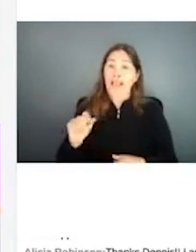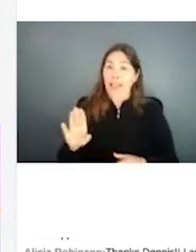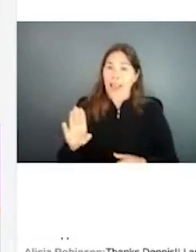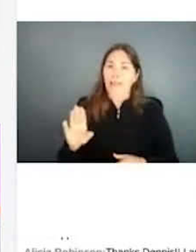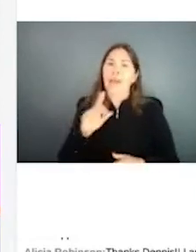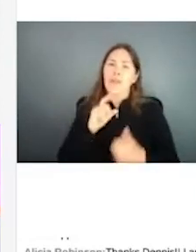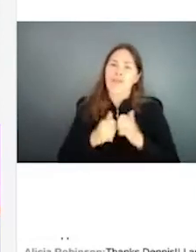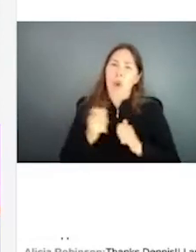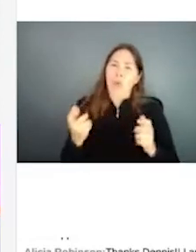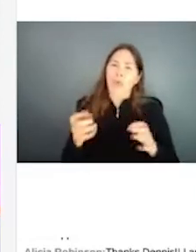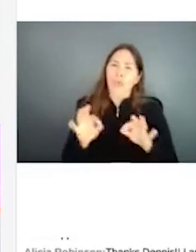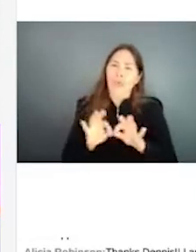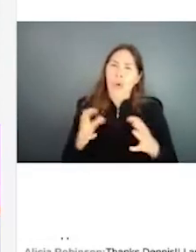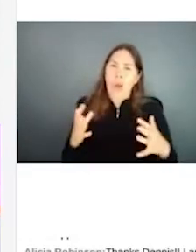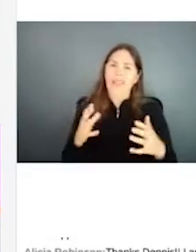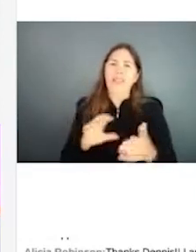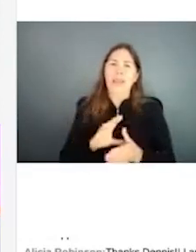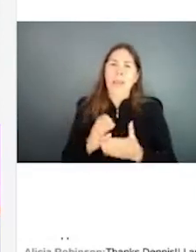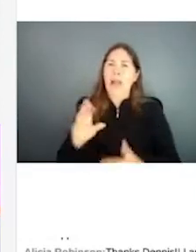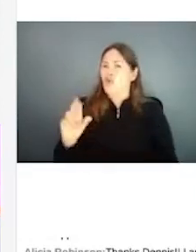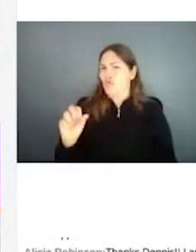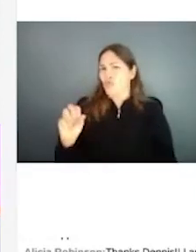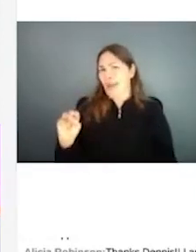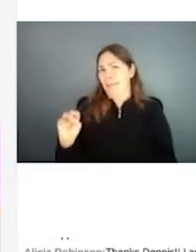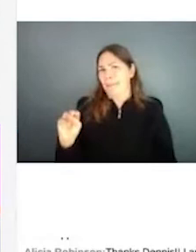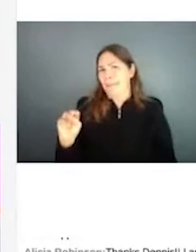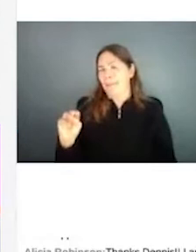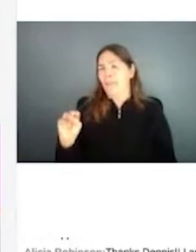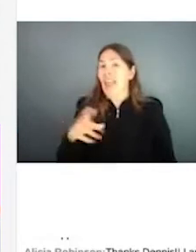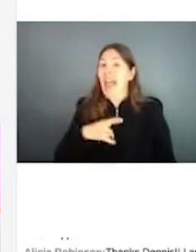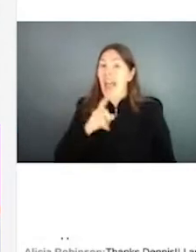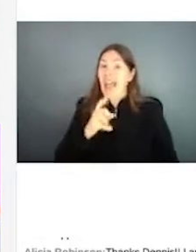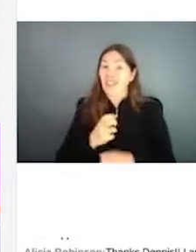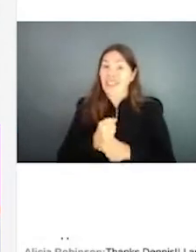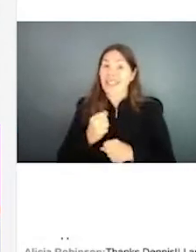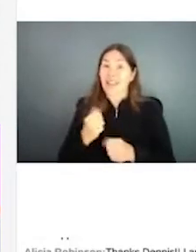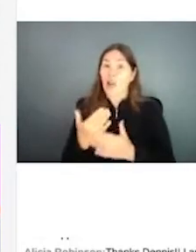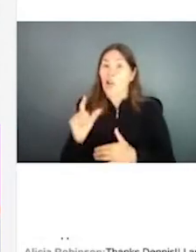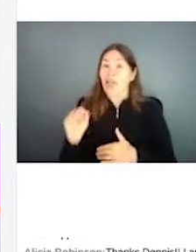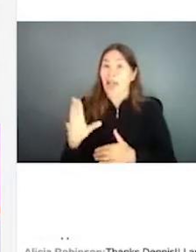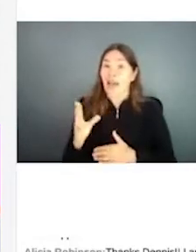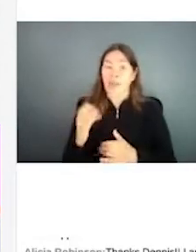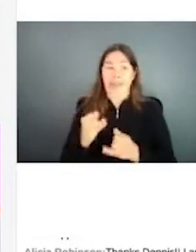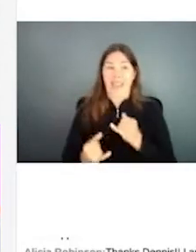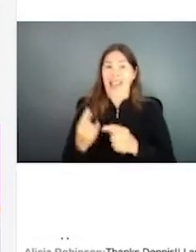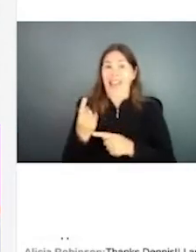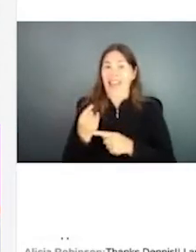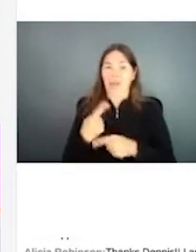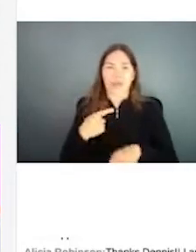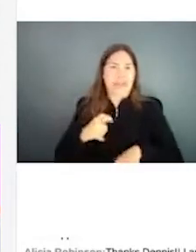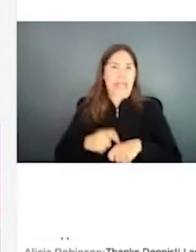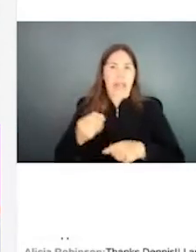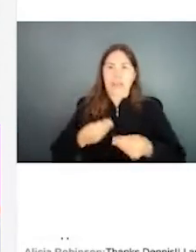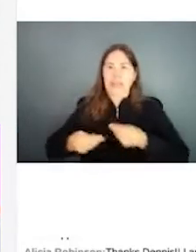the most important thing is the amount of RAM. I actually just got a new lab at the end of last year. It was time for me to cycle out, and my